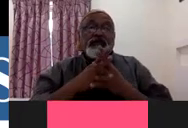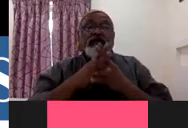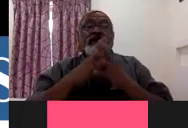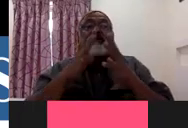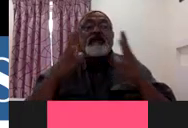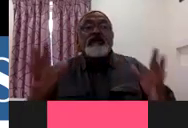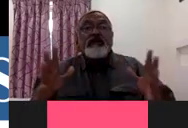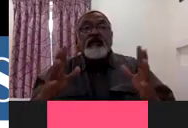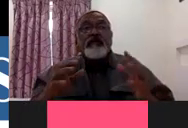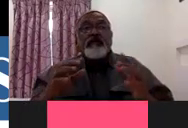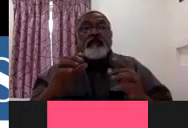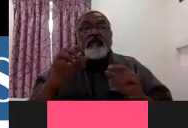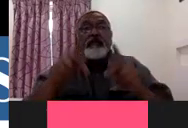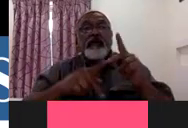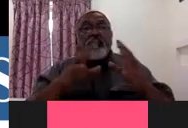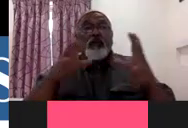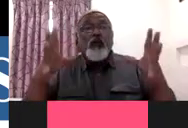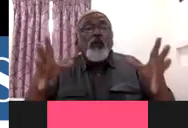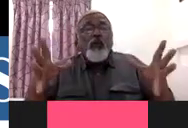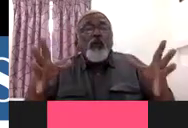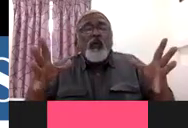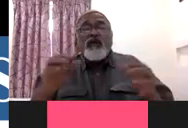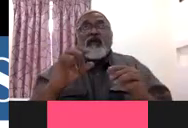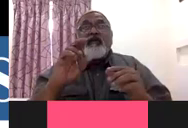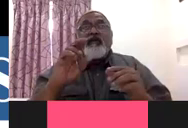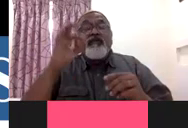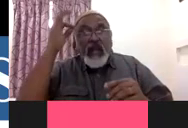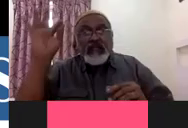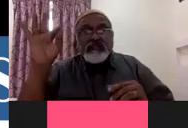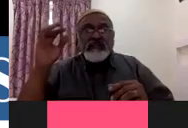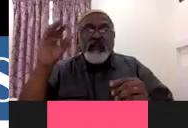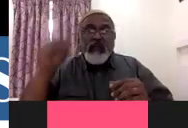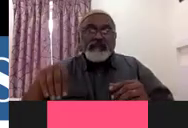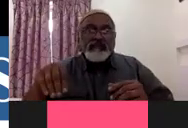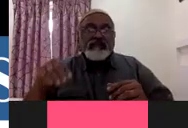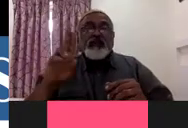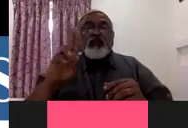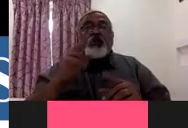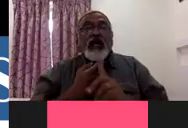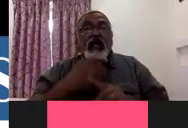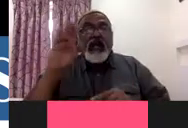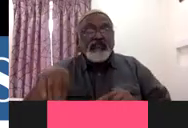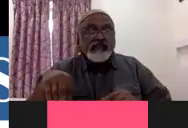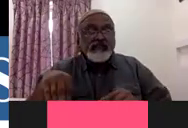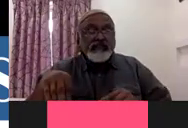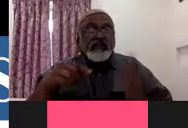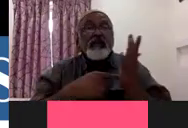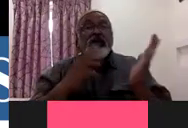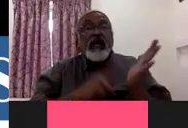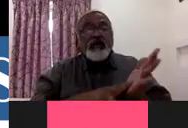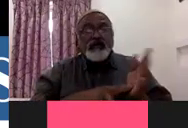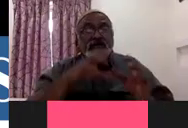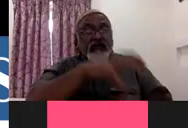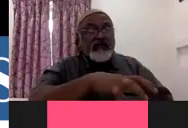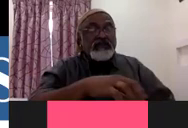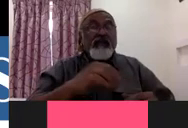Kingdom, France, these countries. You know, if you look at India, Indian state, bigger than Tamil Nadu, you know, as populous